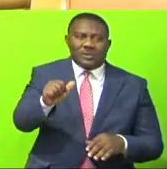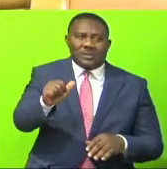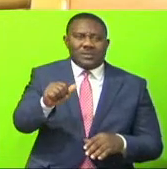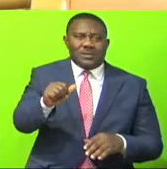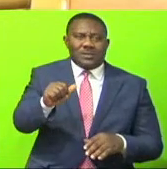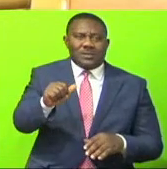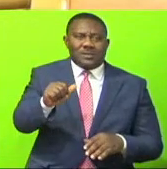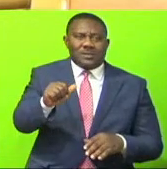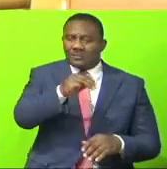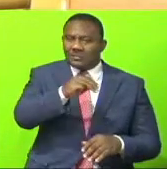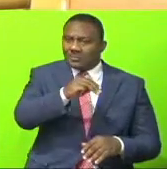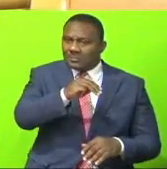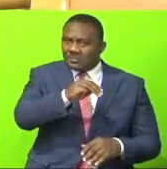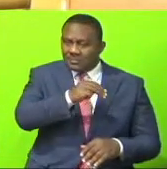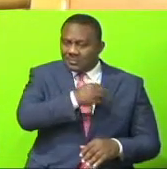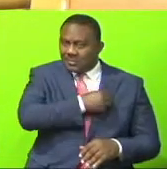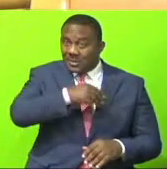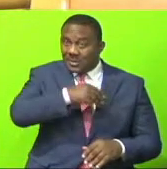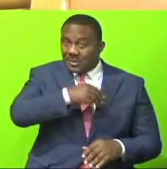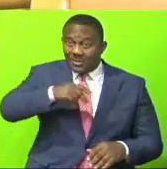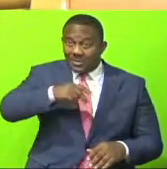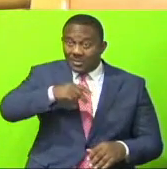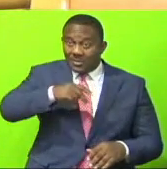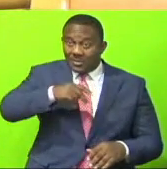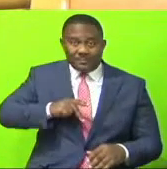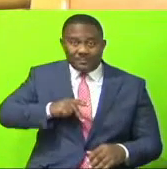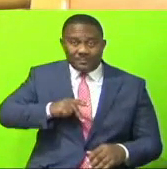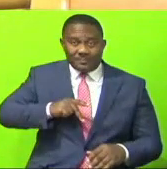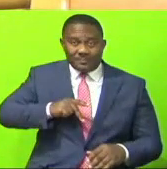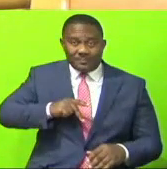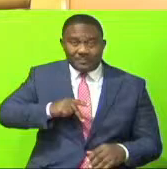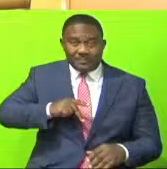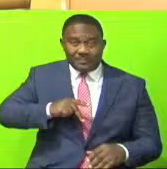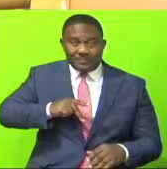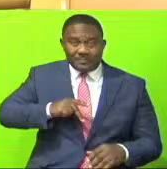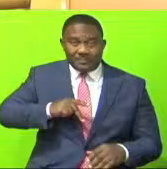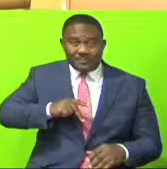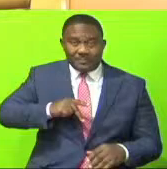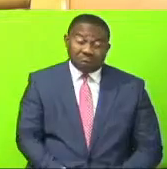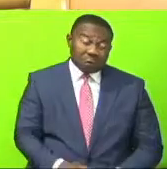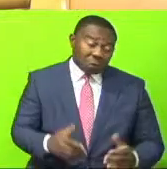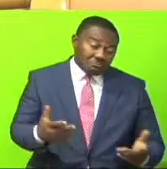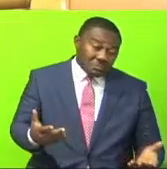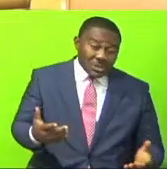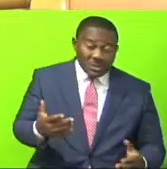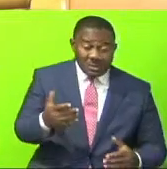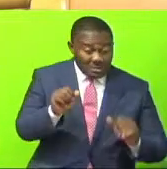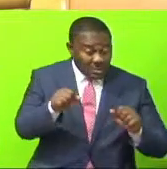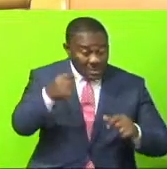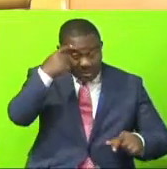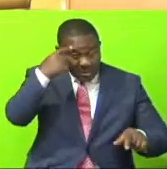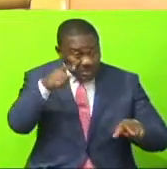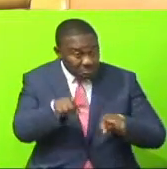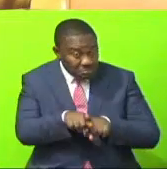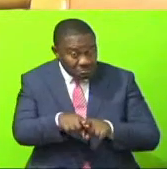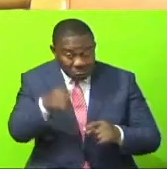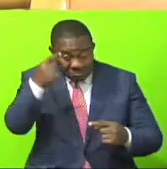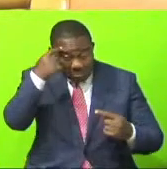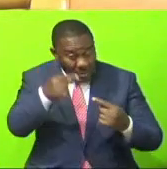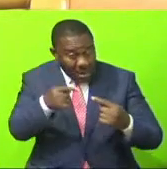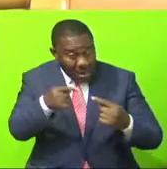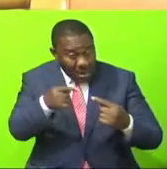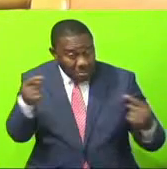That is the rule as we have now. You may agree with it, I may disagree with it. We may have our disagreements,